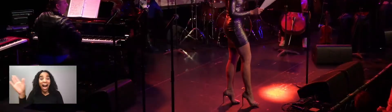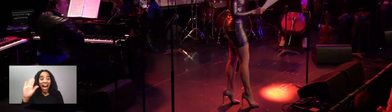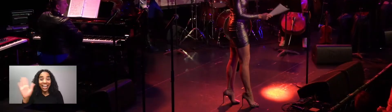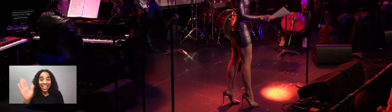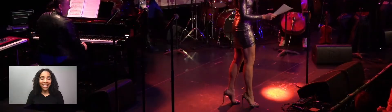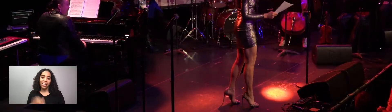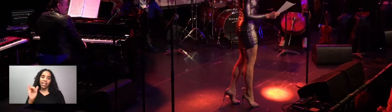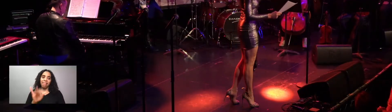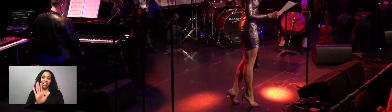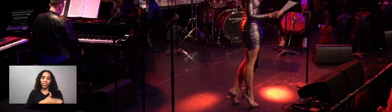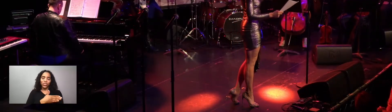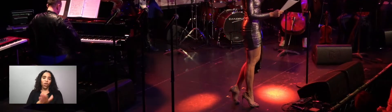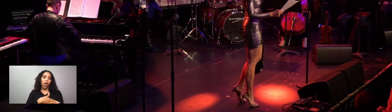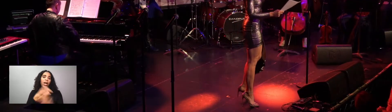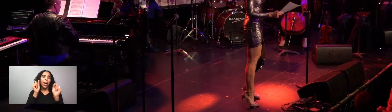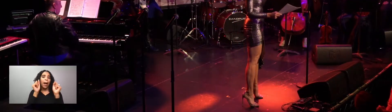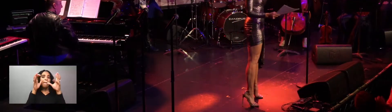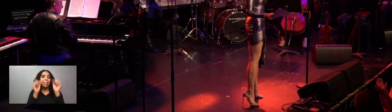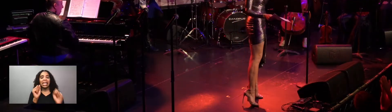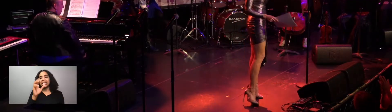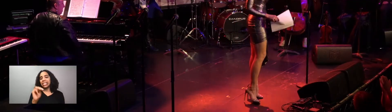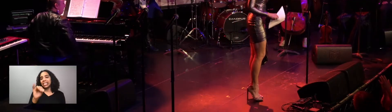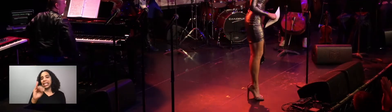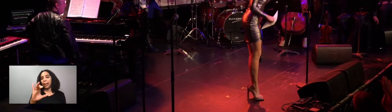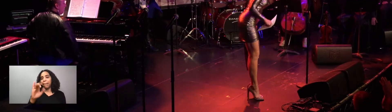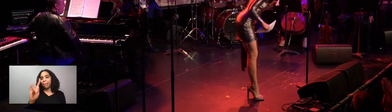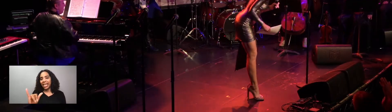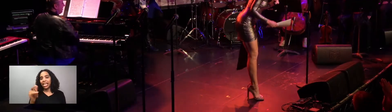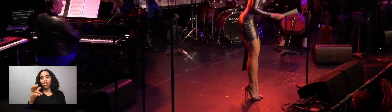by the incredible Mickey Grant, who passed away last August